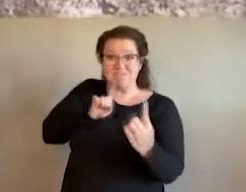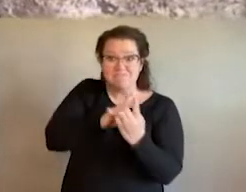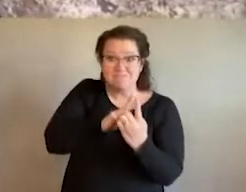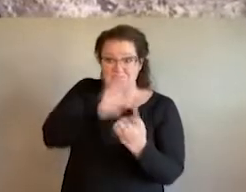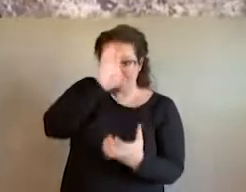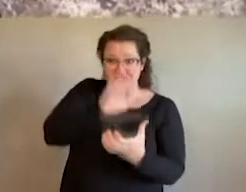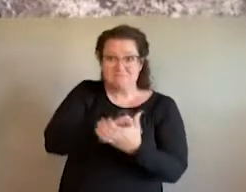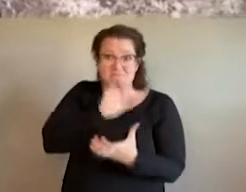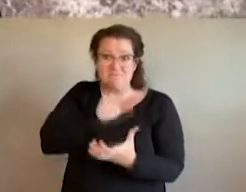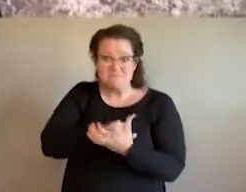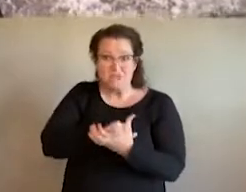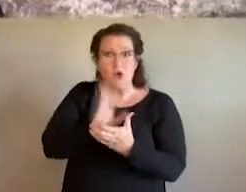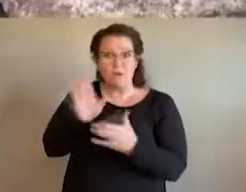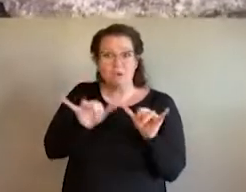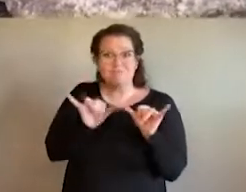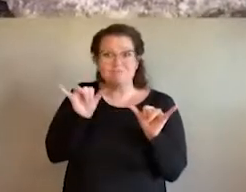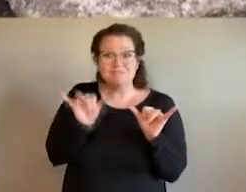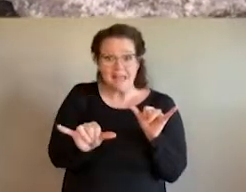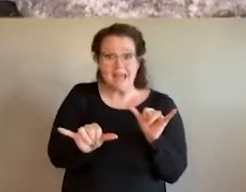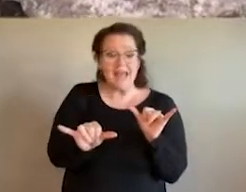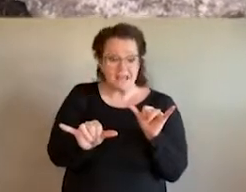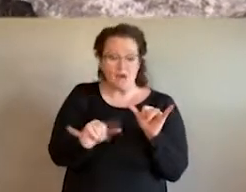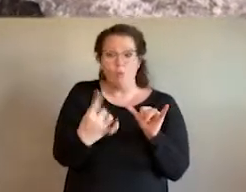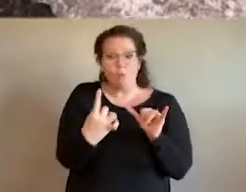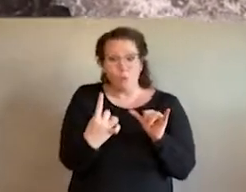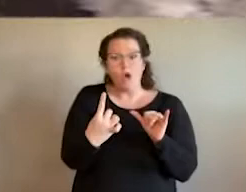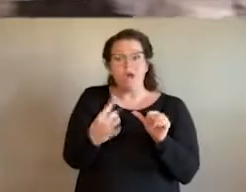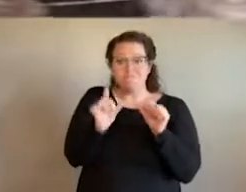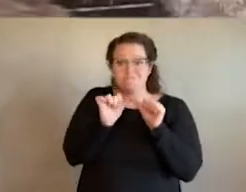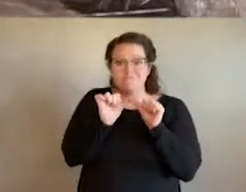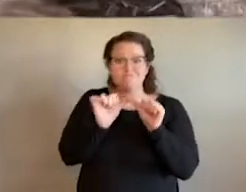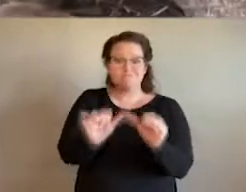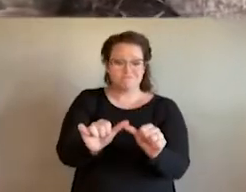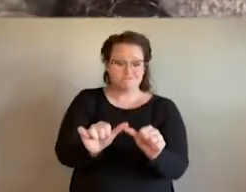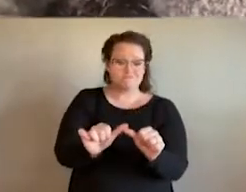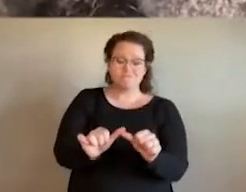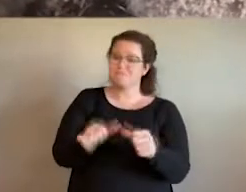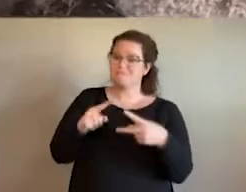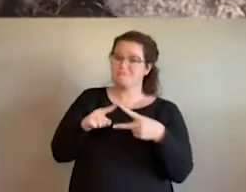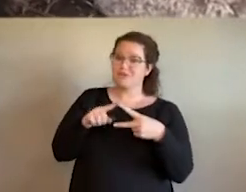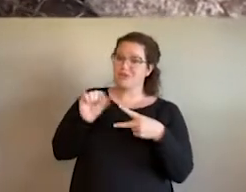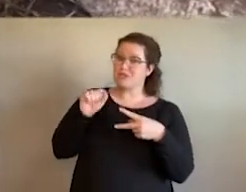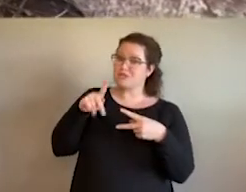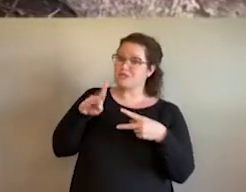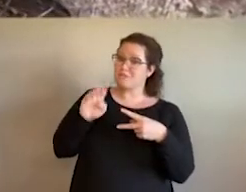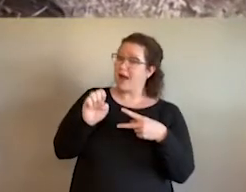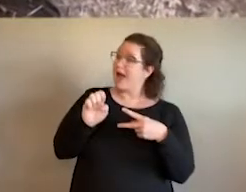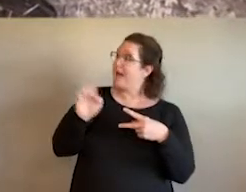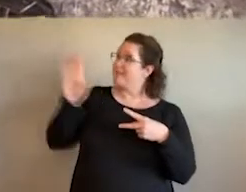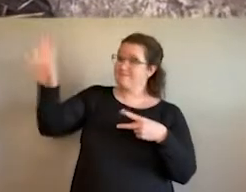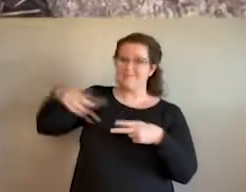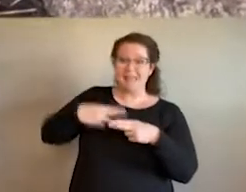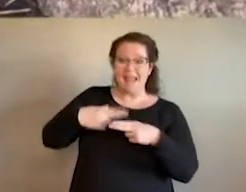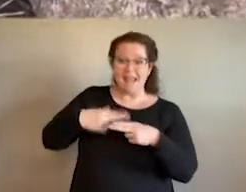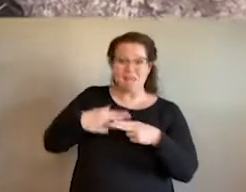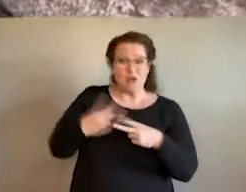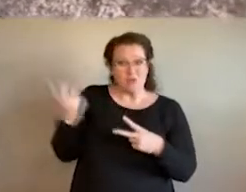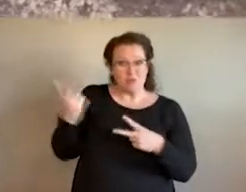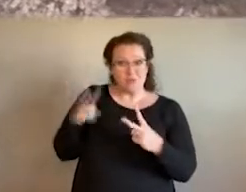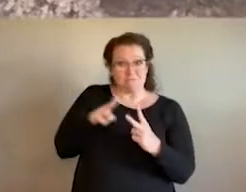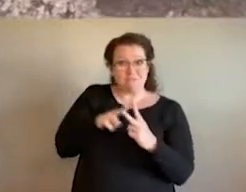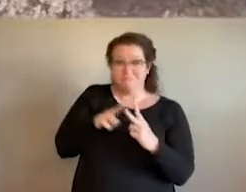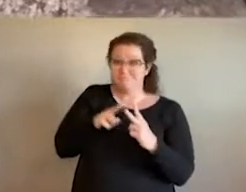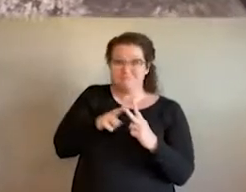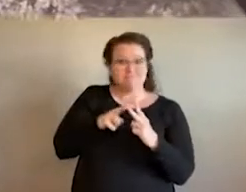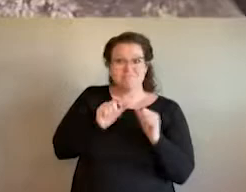is Spike, the one you see in front, and then laying down behind in the back, that is Sequilla. Those are a partnership. Like, we do not separate